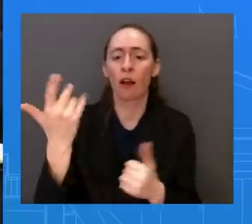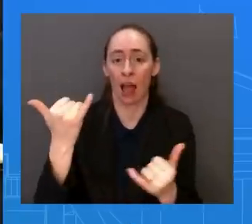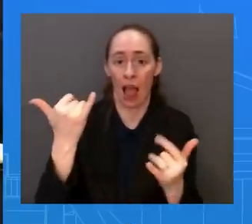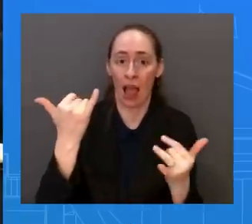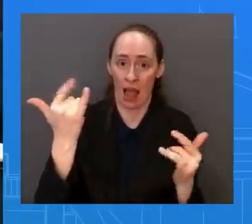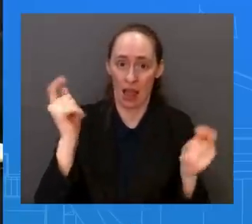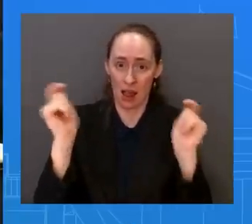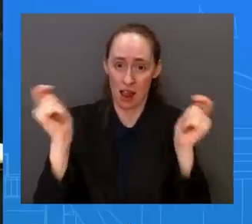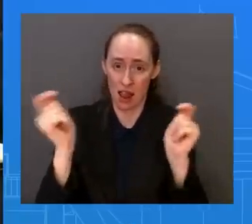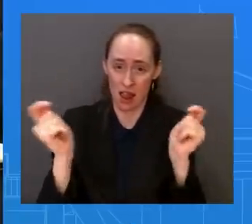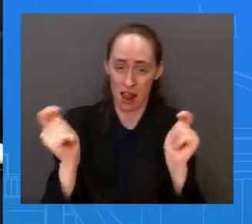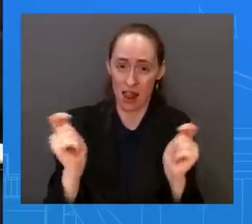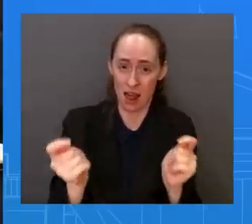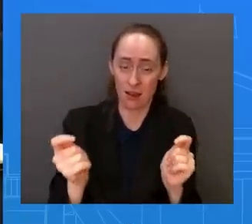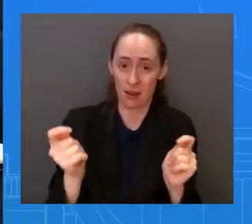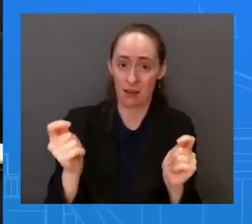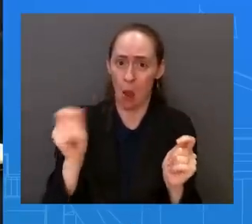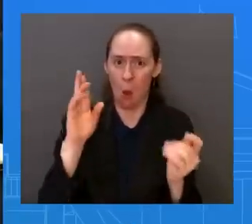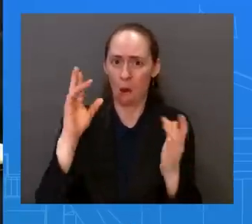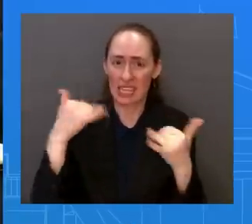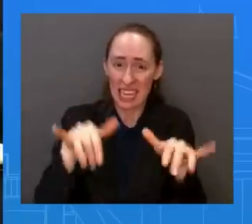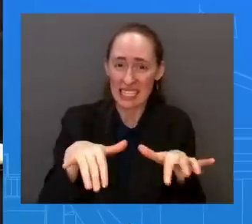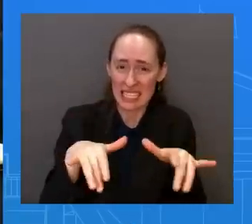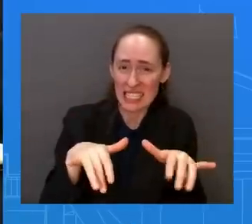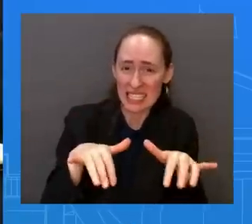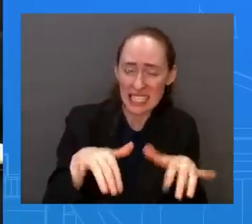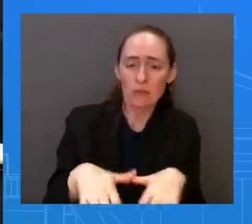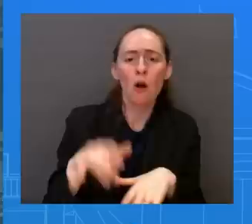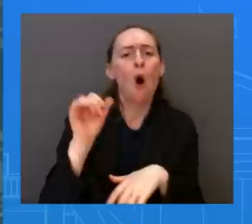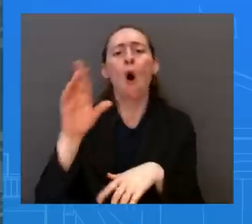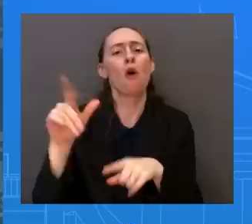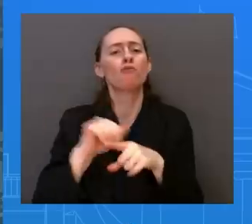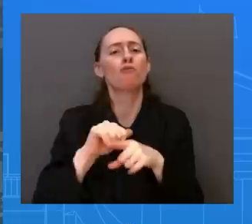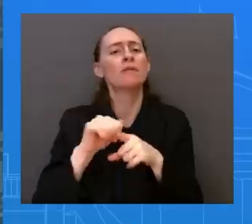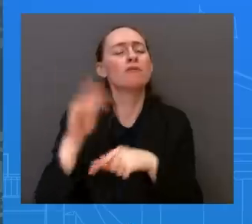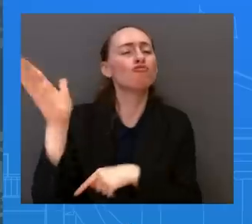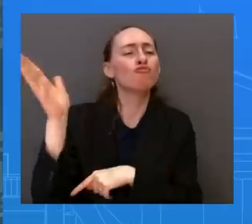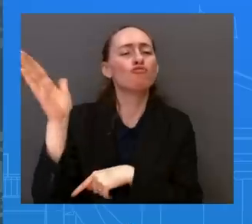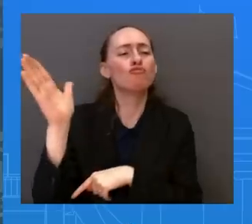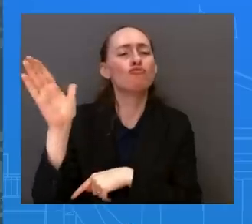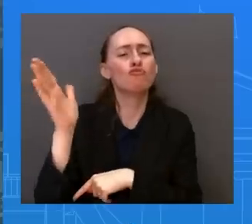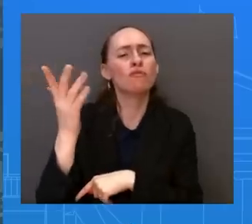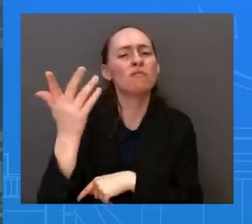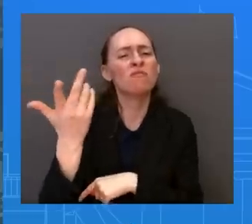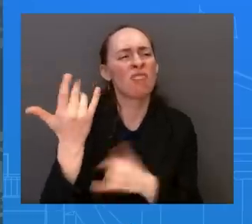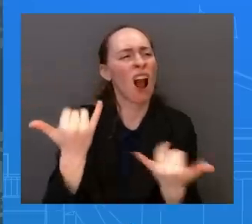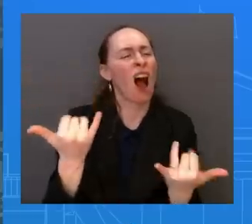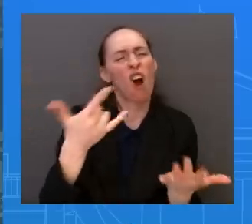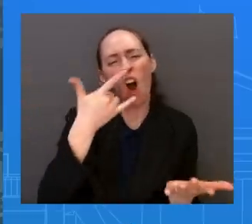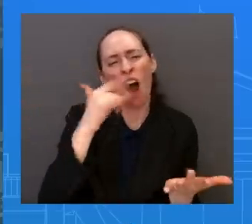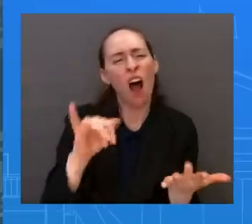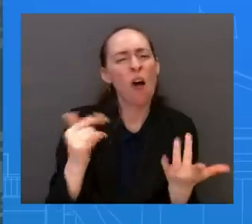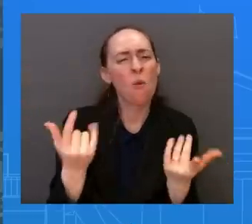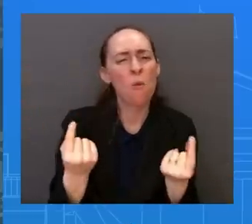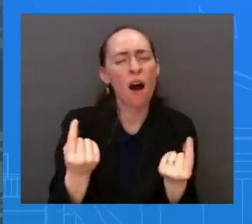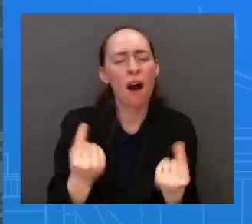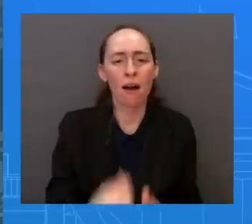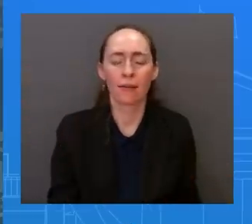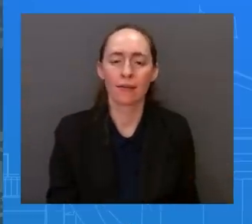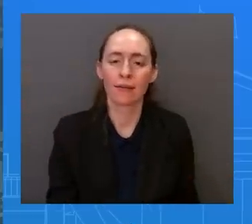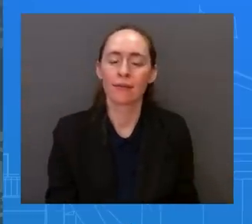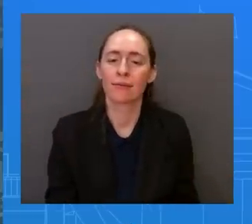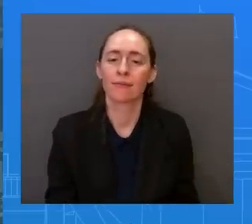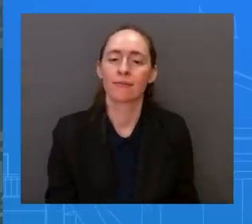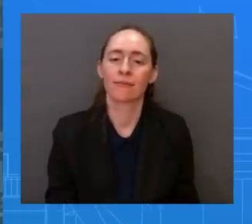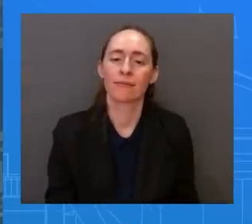doing run-throughs? What was the weekend like for him? So one of the things that I said this last week, is that, as you know, when it comes to big speeches like this, there's